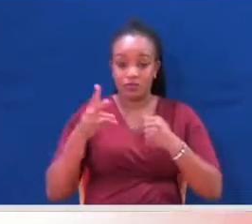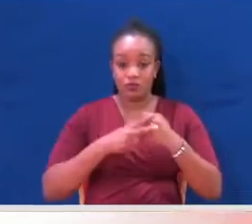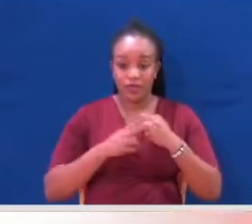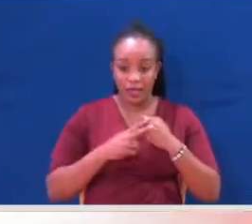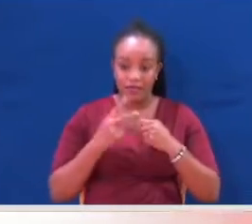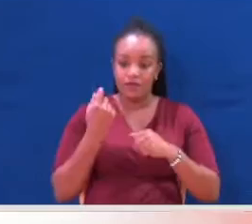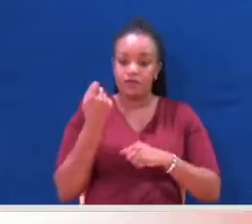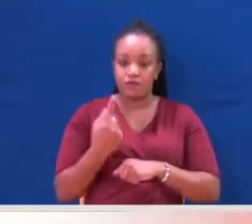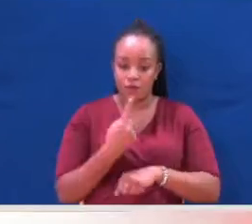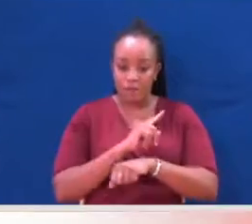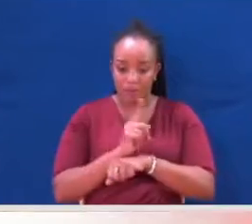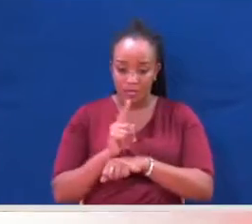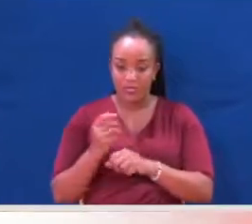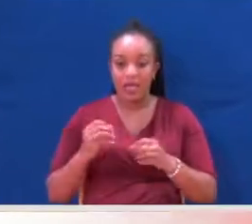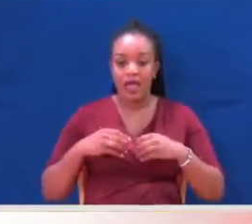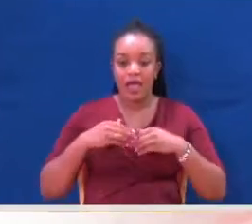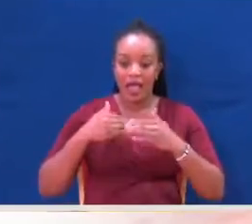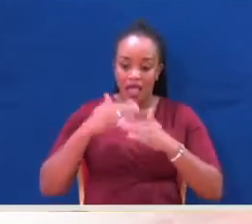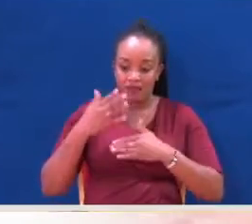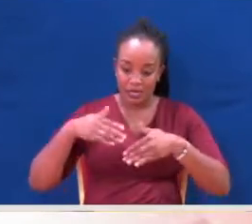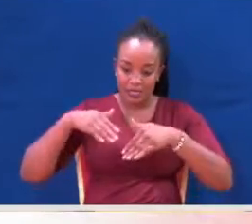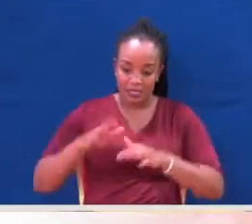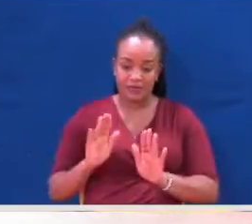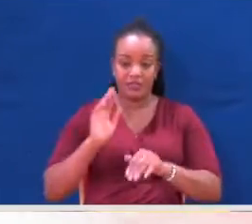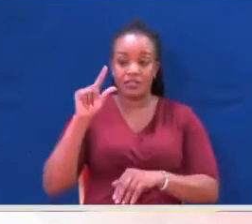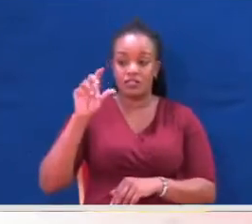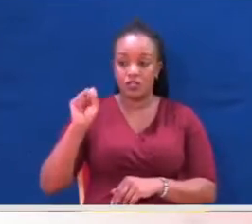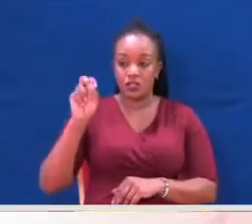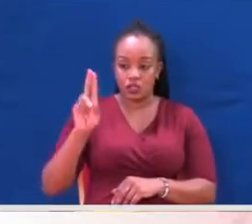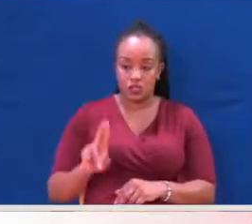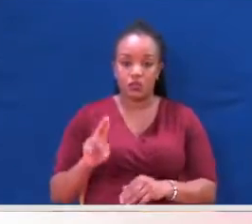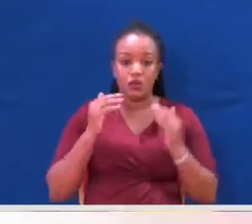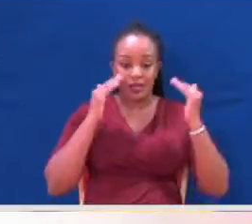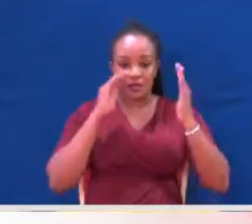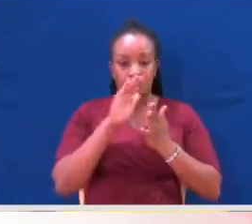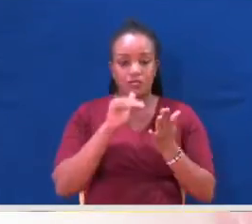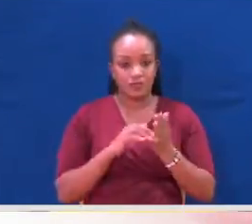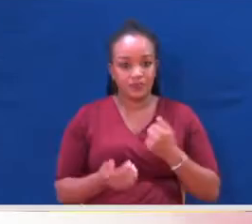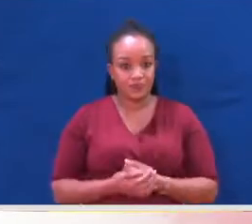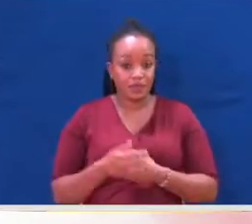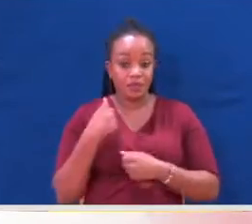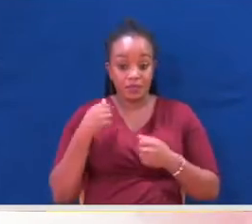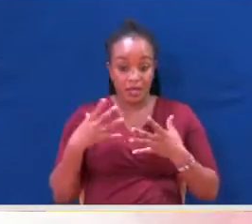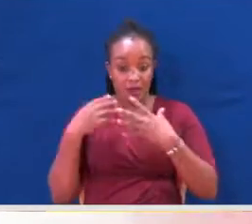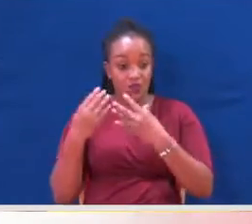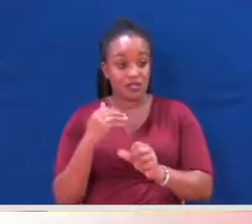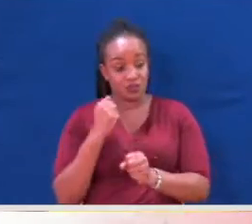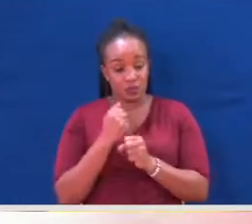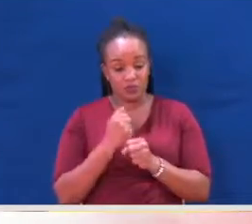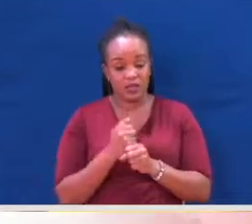GSU headquarters on a hired vehicle. Hiyo 9th nilipotea, mimi nilienda kazi, nilimwacha kwa